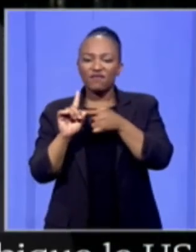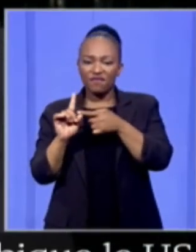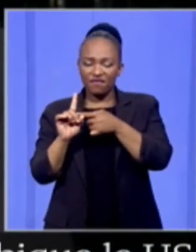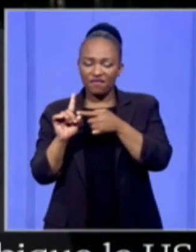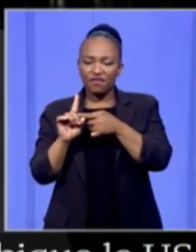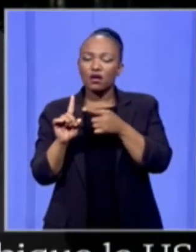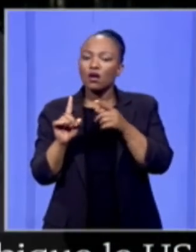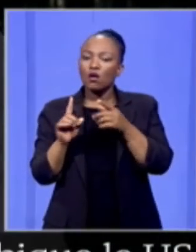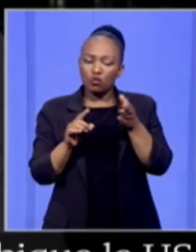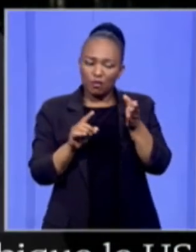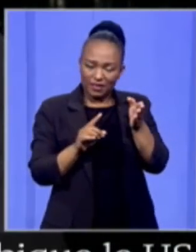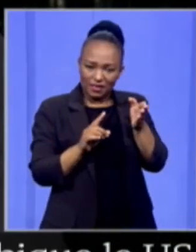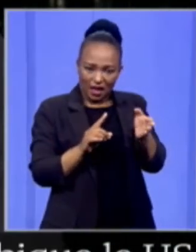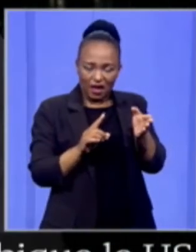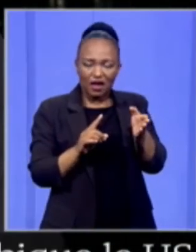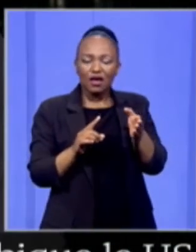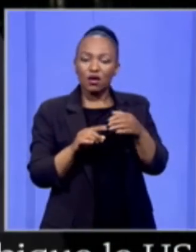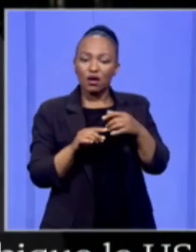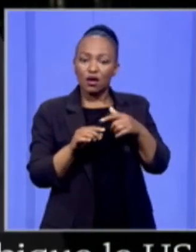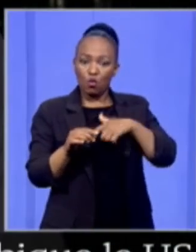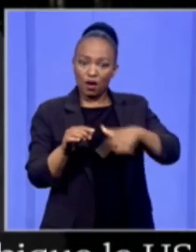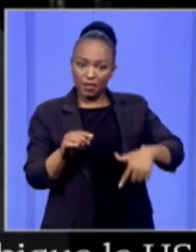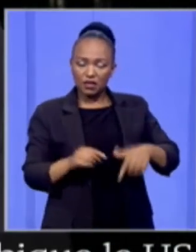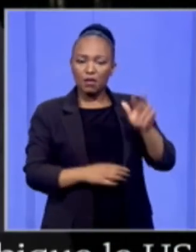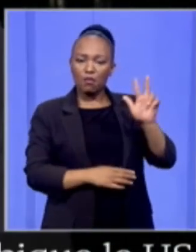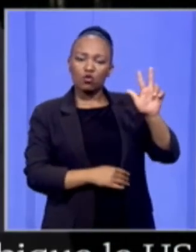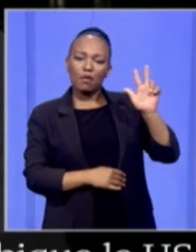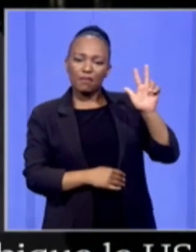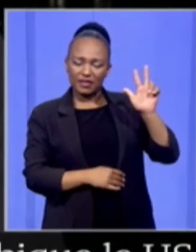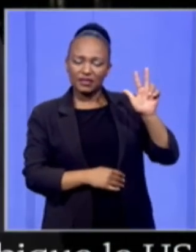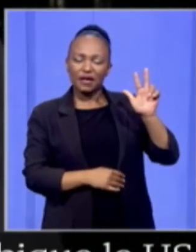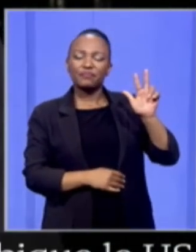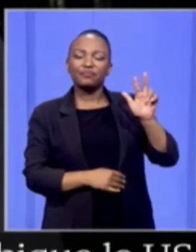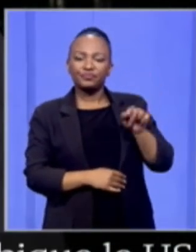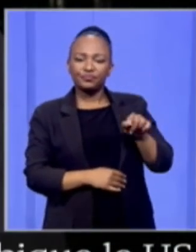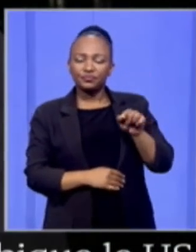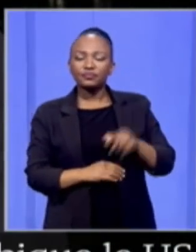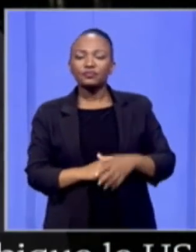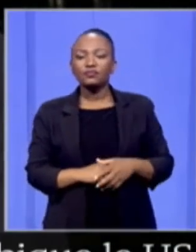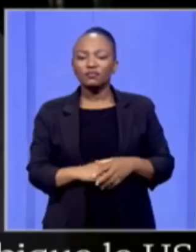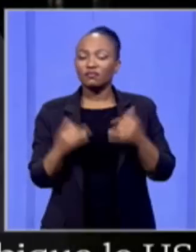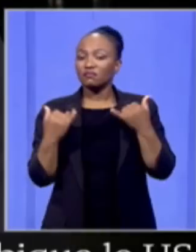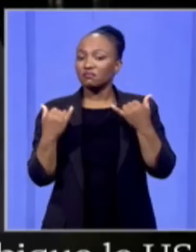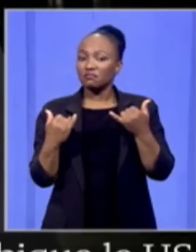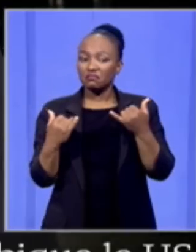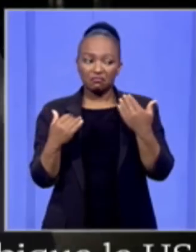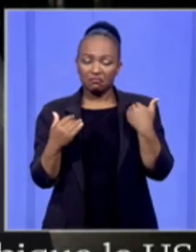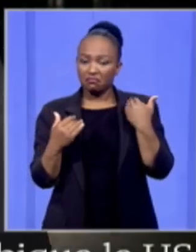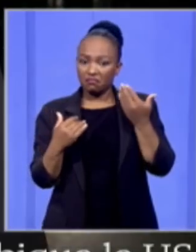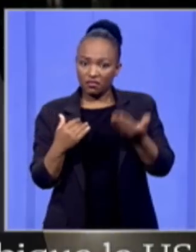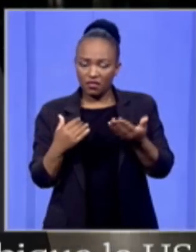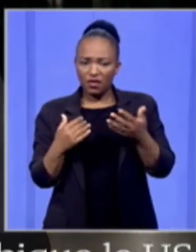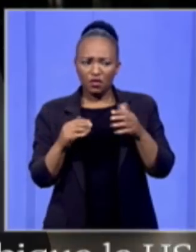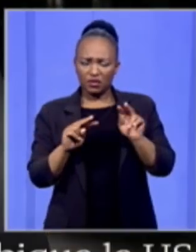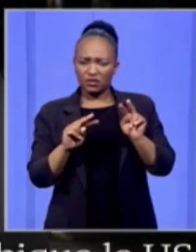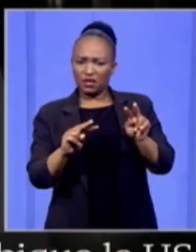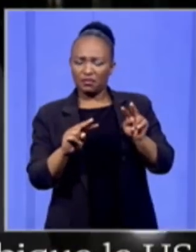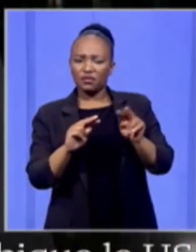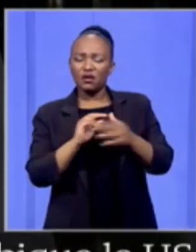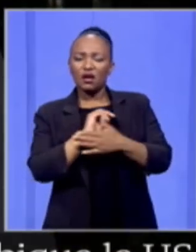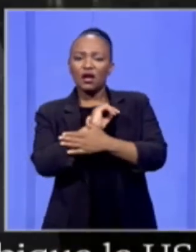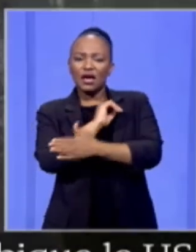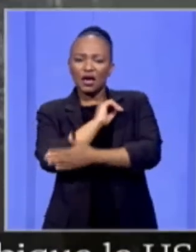tla ba teng ho hlomamisweng ha Duma Boko. Ntlha engwe ya bohlokwa ke hore sena se tla nakong eo ha o sheba naha ela ya